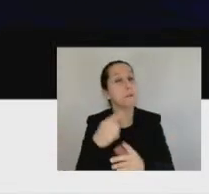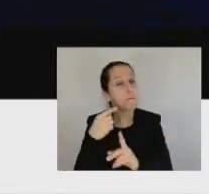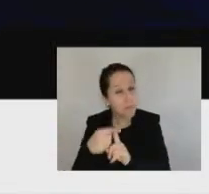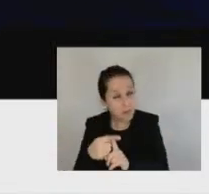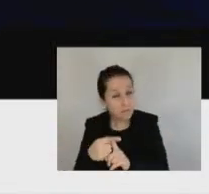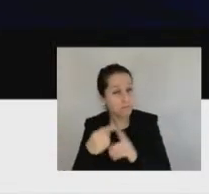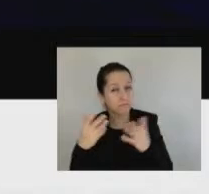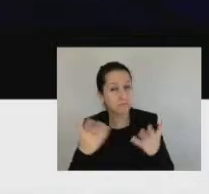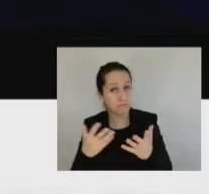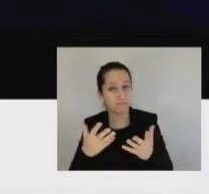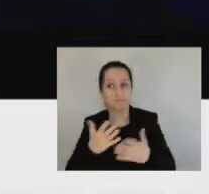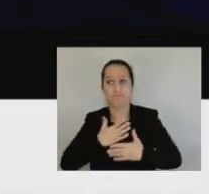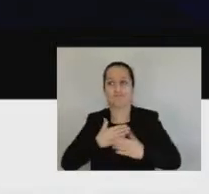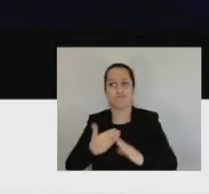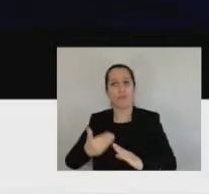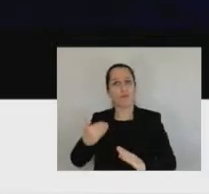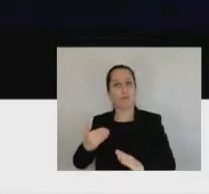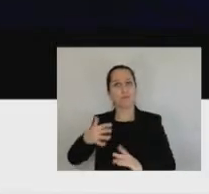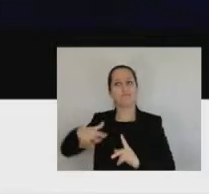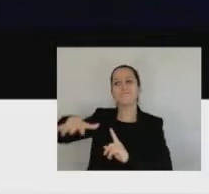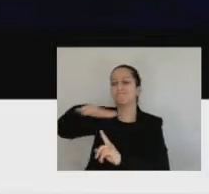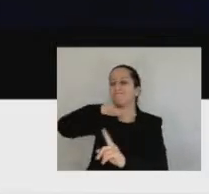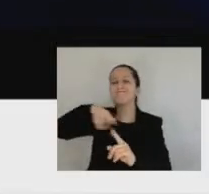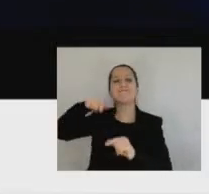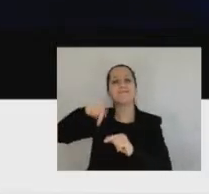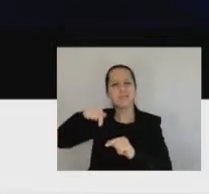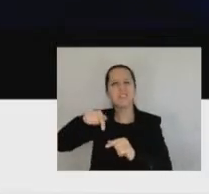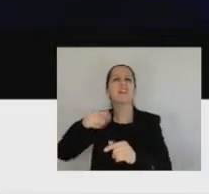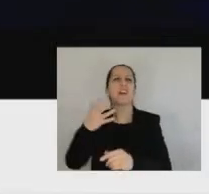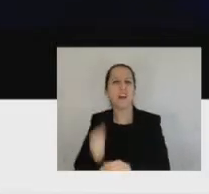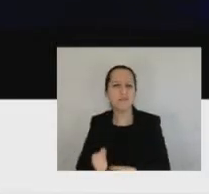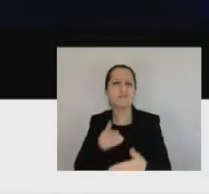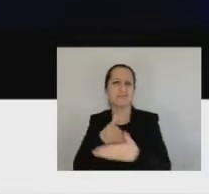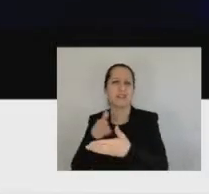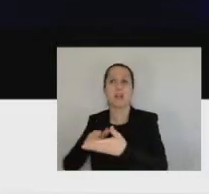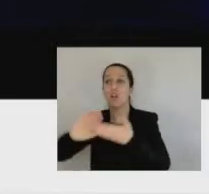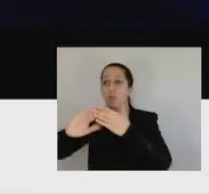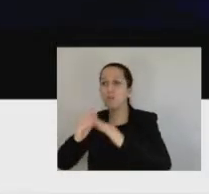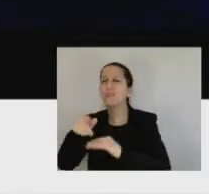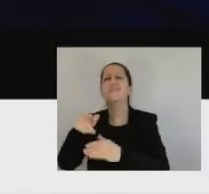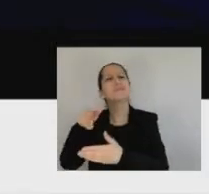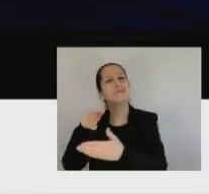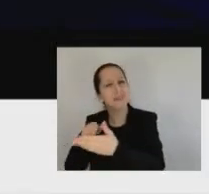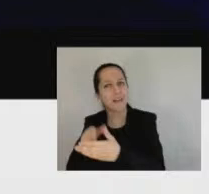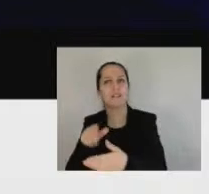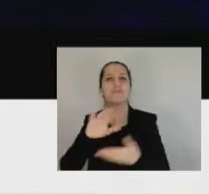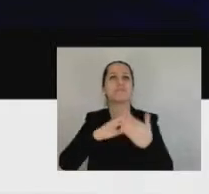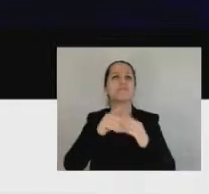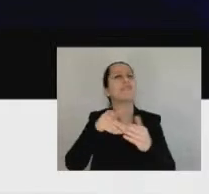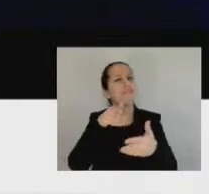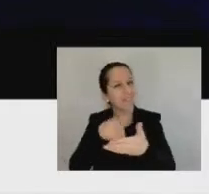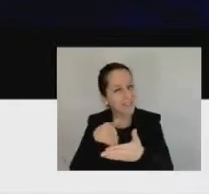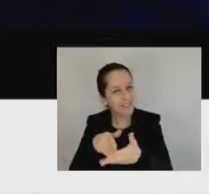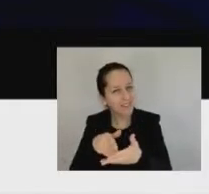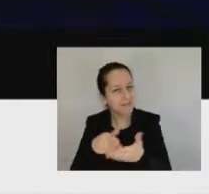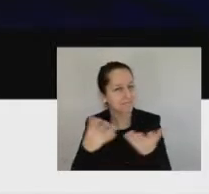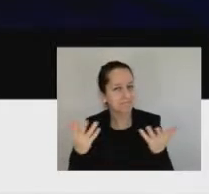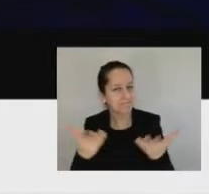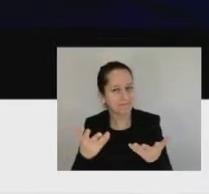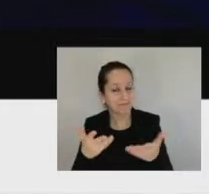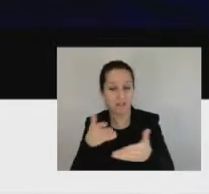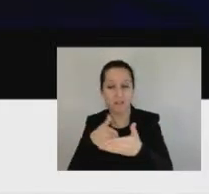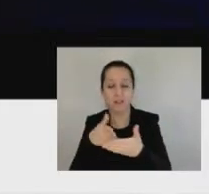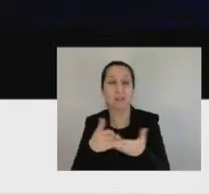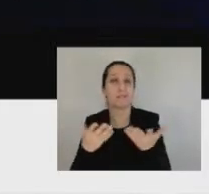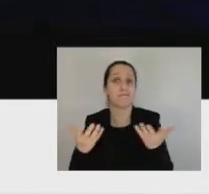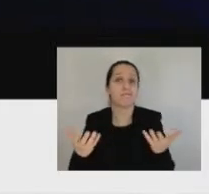the supply side, but also those barriers linked to the social conditions where communities are present in the territories,